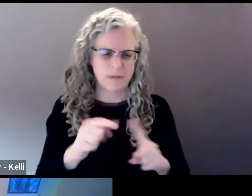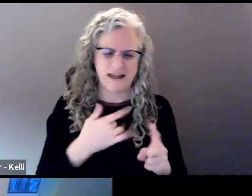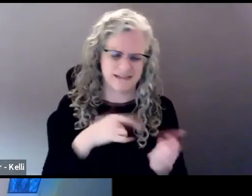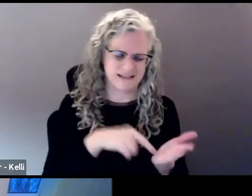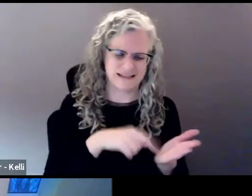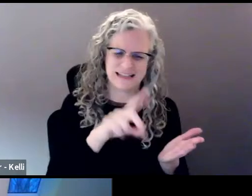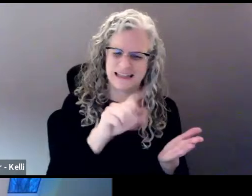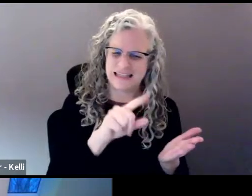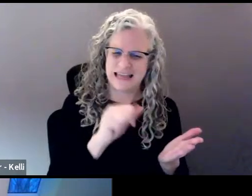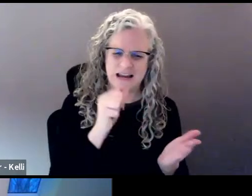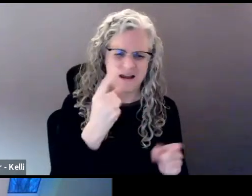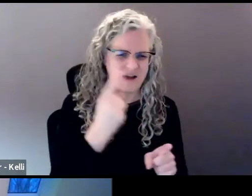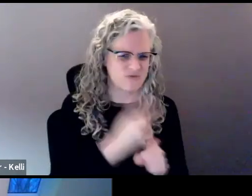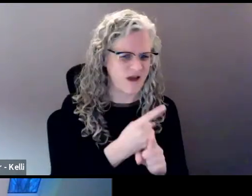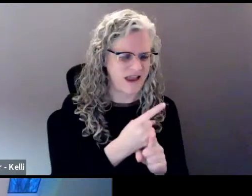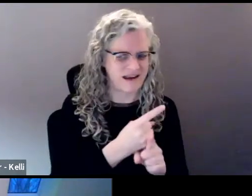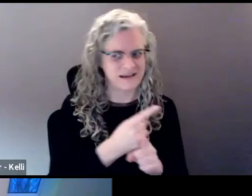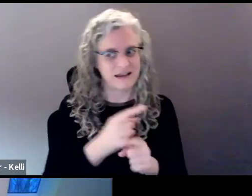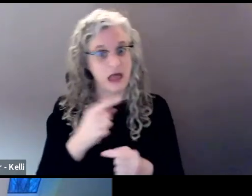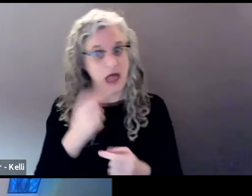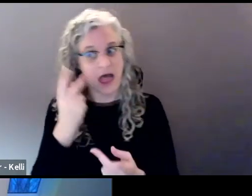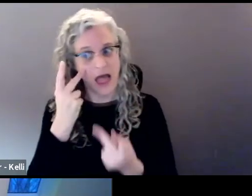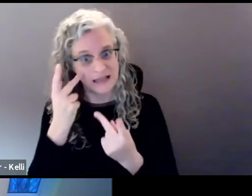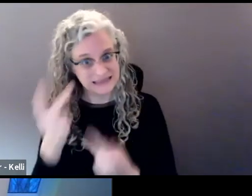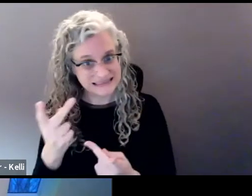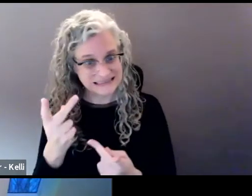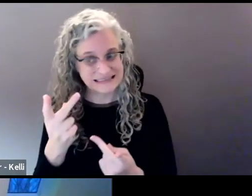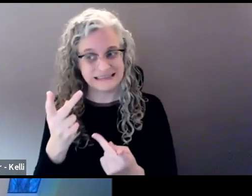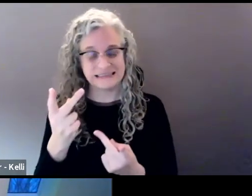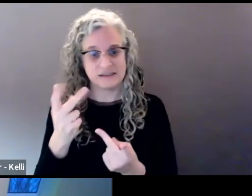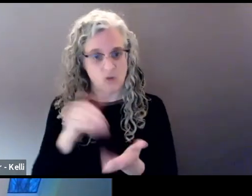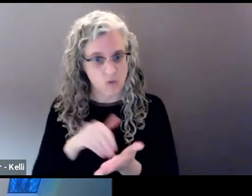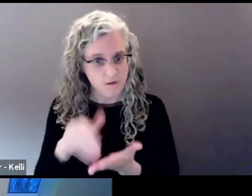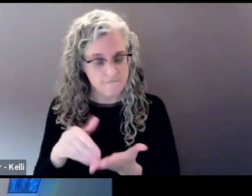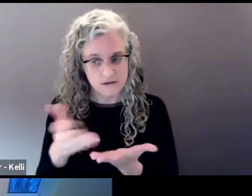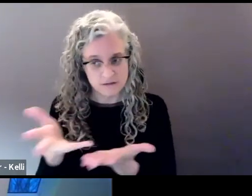because what I've seen since I frequently read this is that the bus